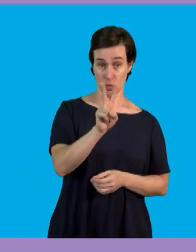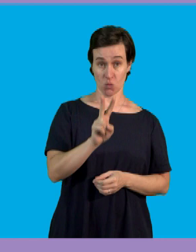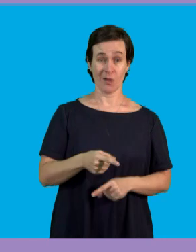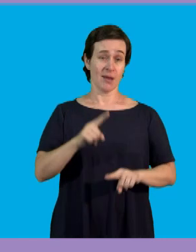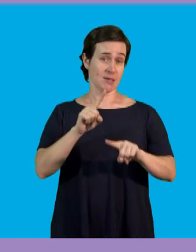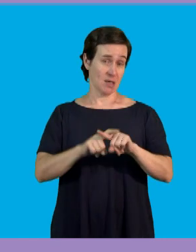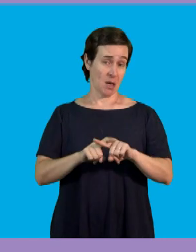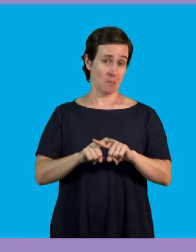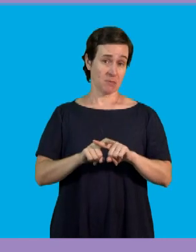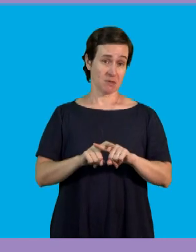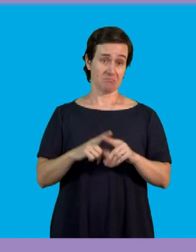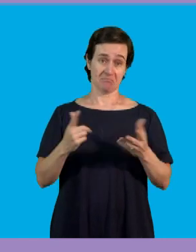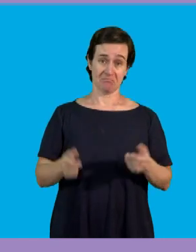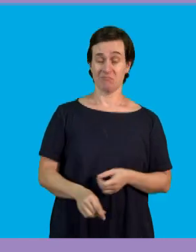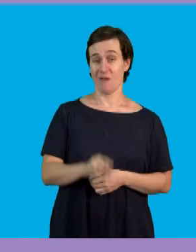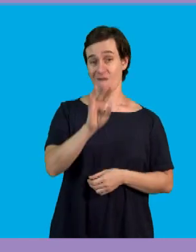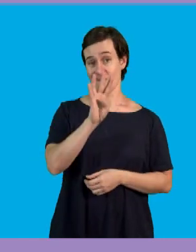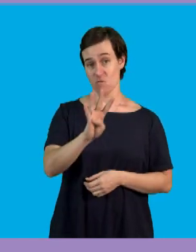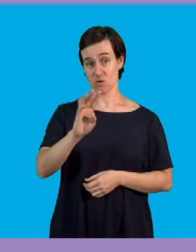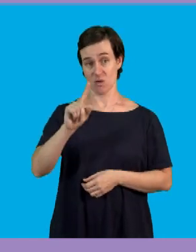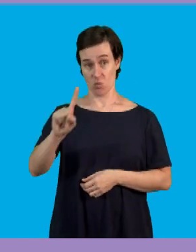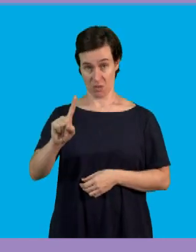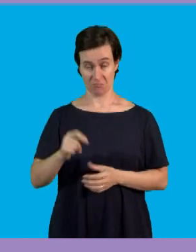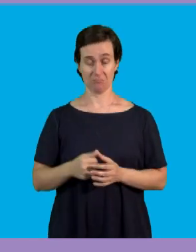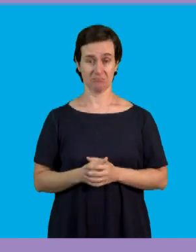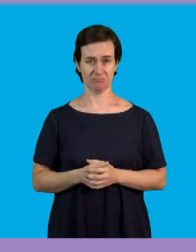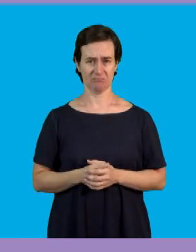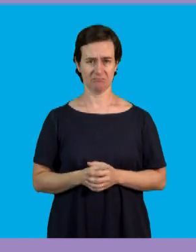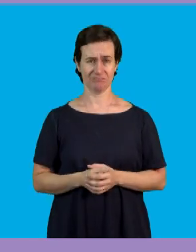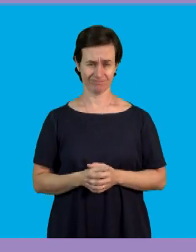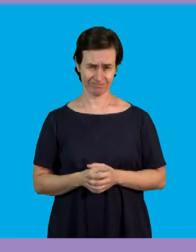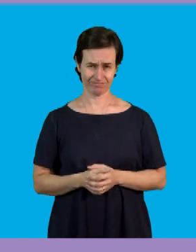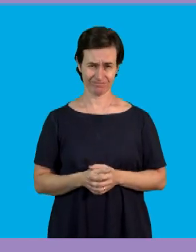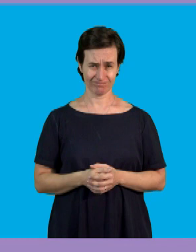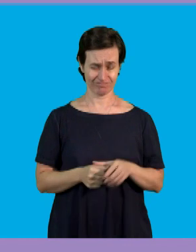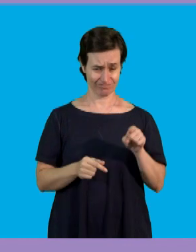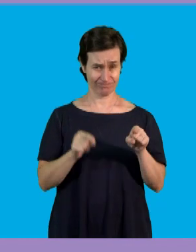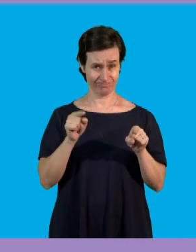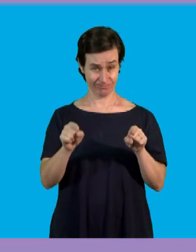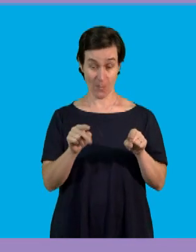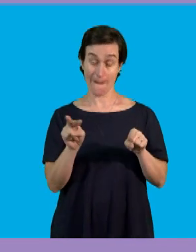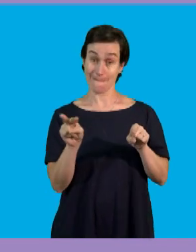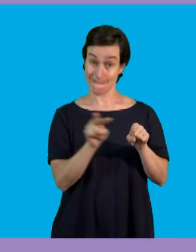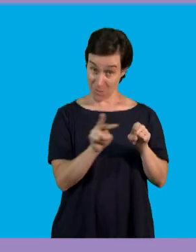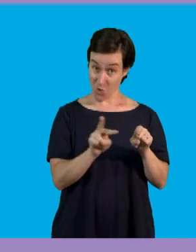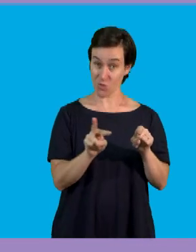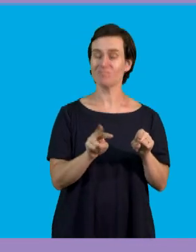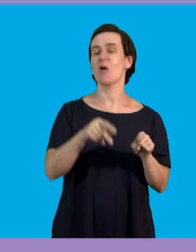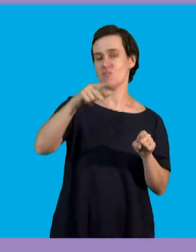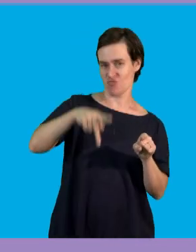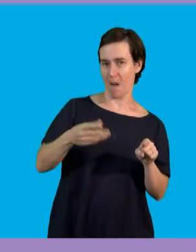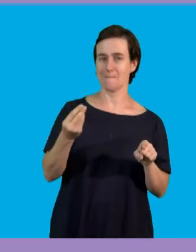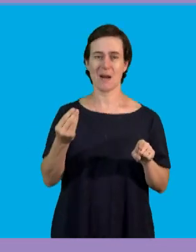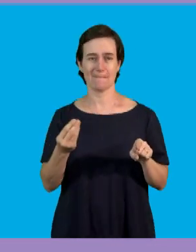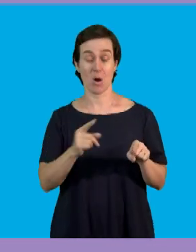2 multiplied by 41. And if you look at those two numbers, they are both actually